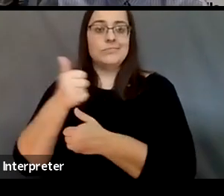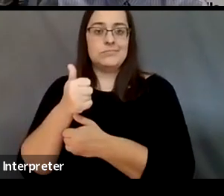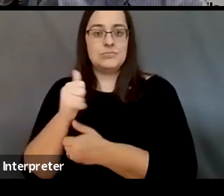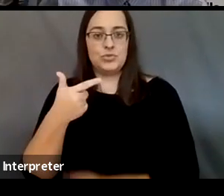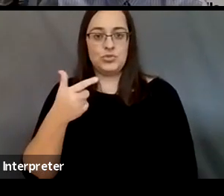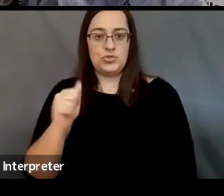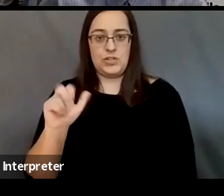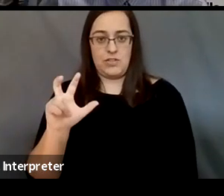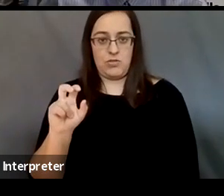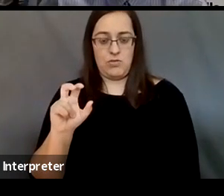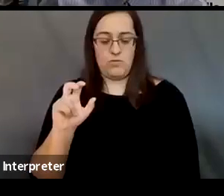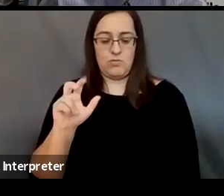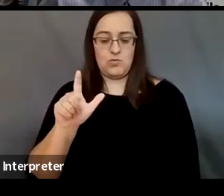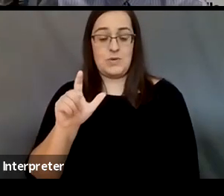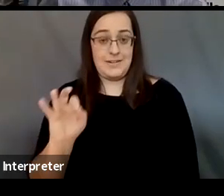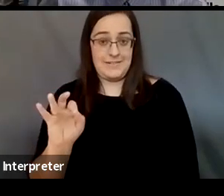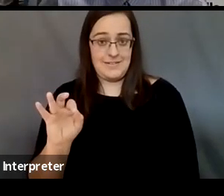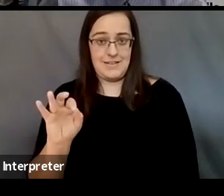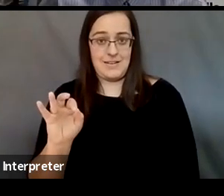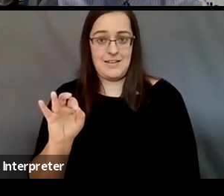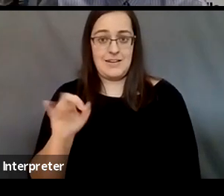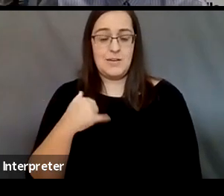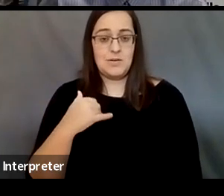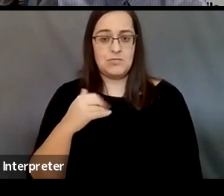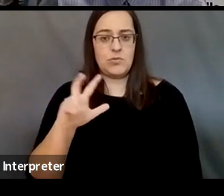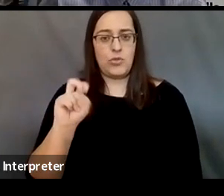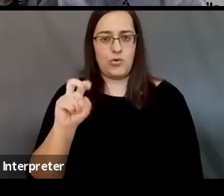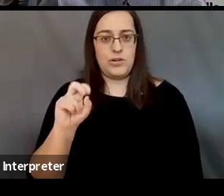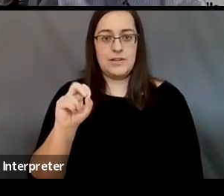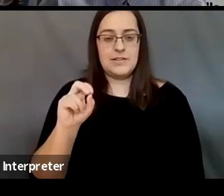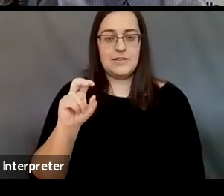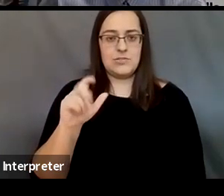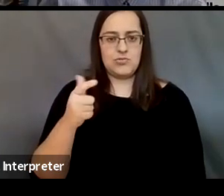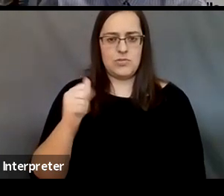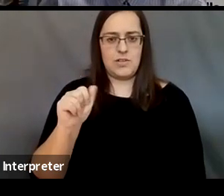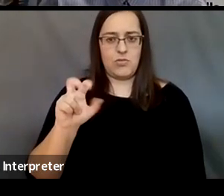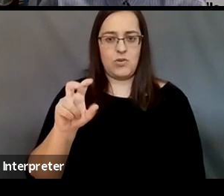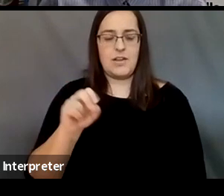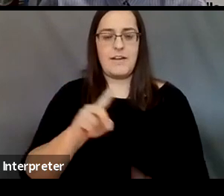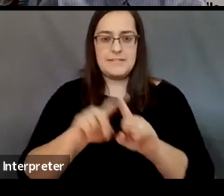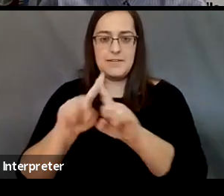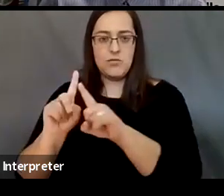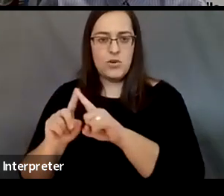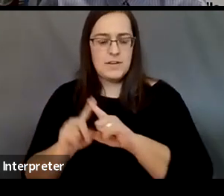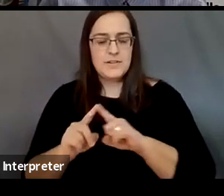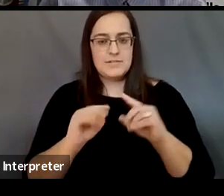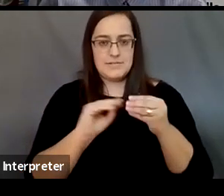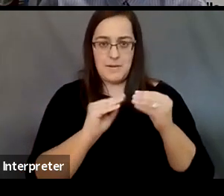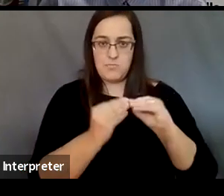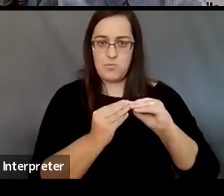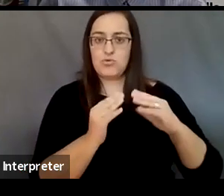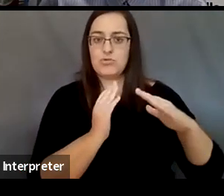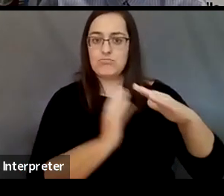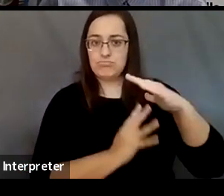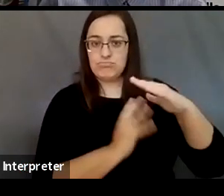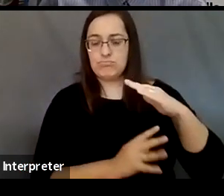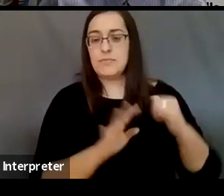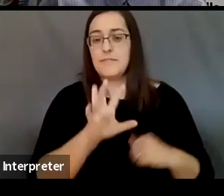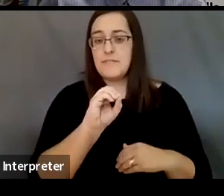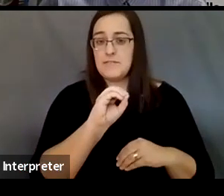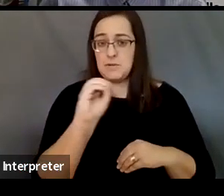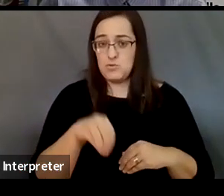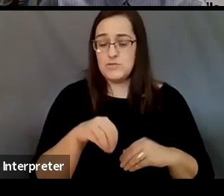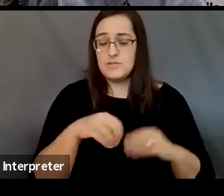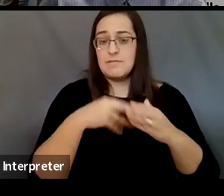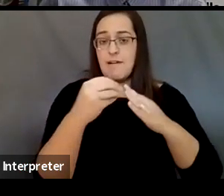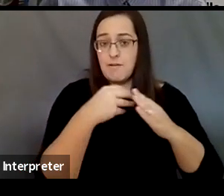under GA-29, we have a number of different occupancy limits that affect the city of Amarillo. 50% occupancy limits on outdoor areas, events,